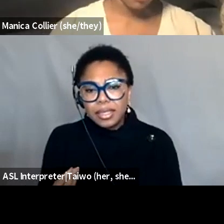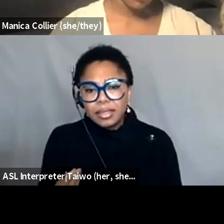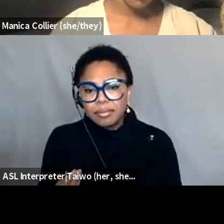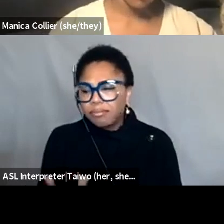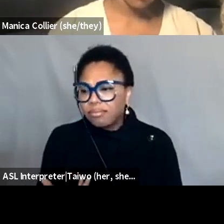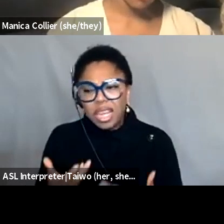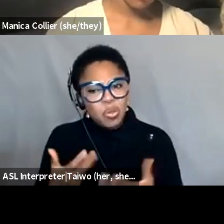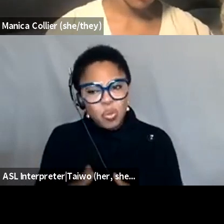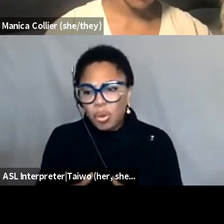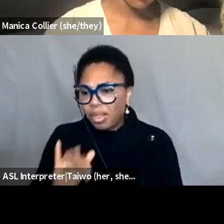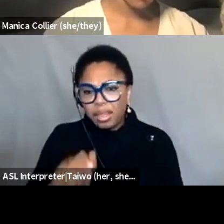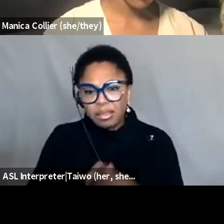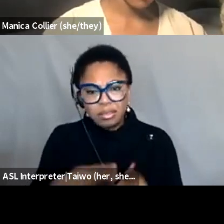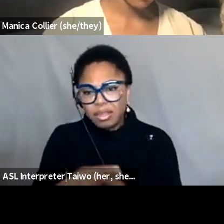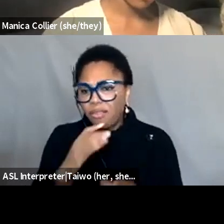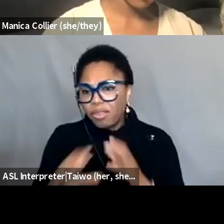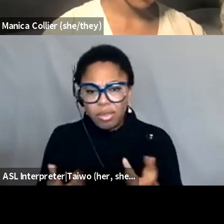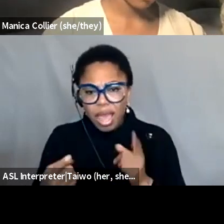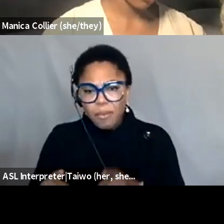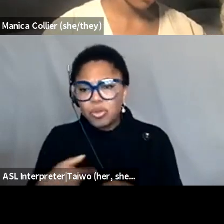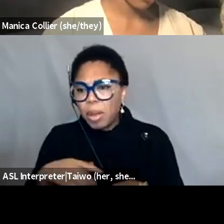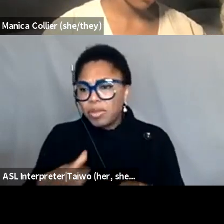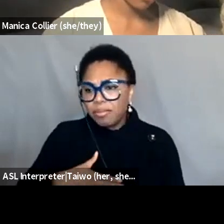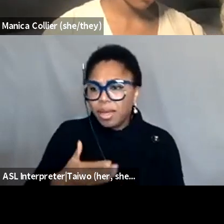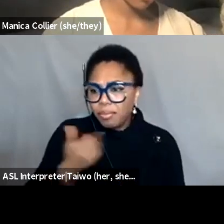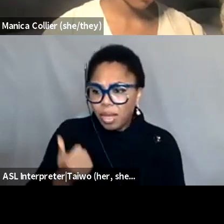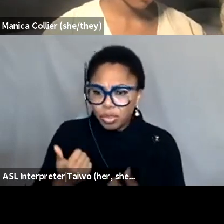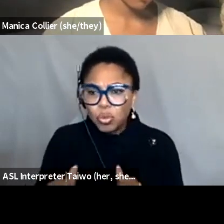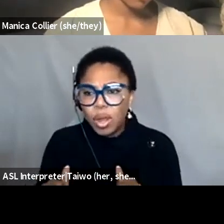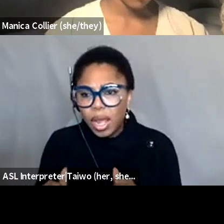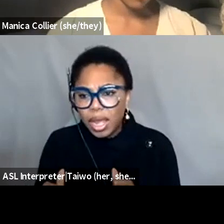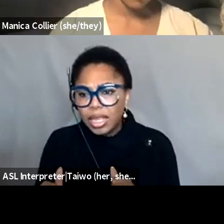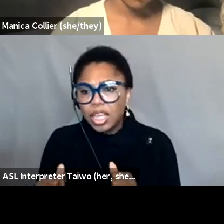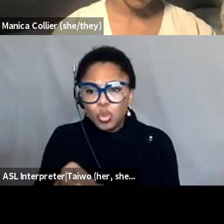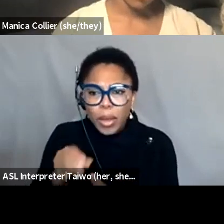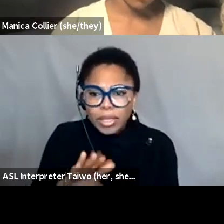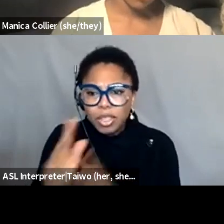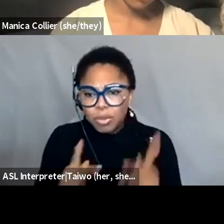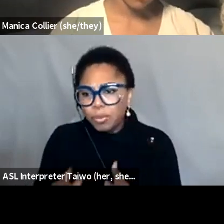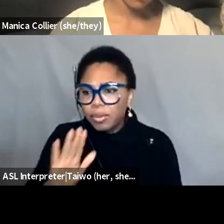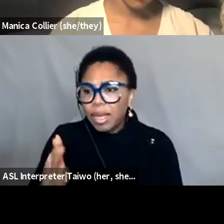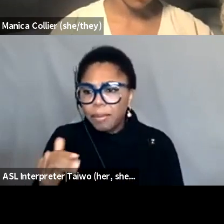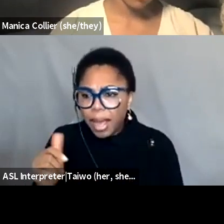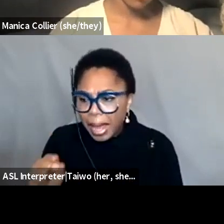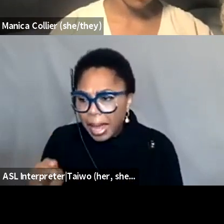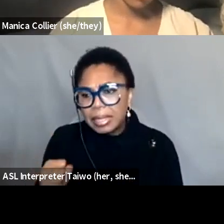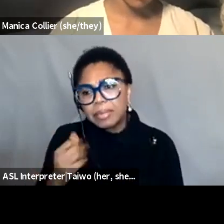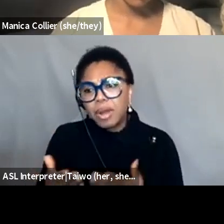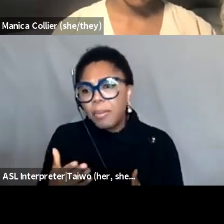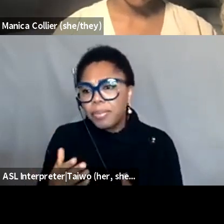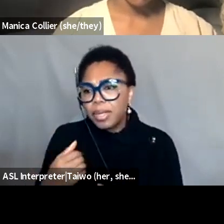I don't want them to happen. Right. So I'm just doing what I can to try to expose people's biases, maybe make them think about